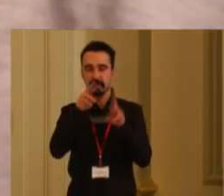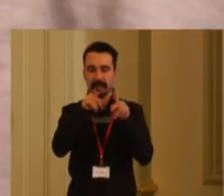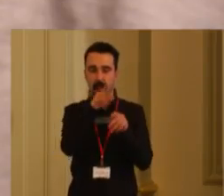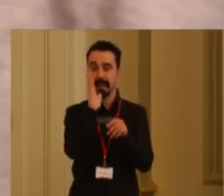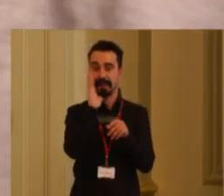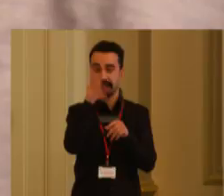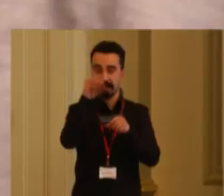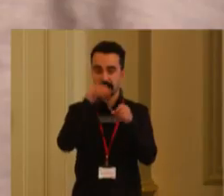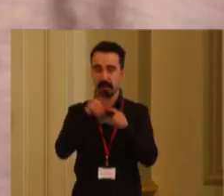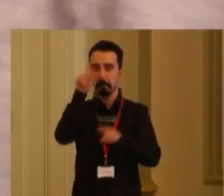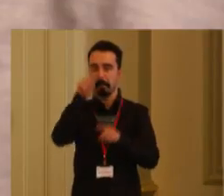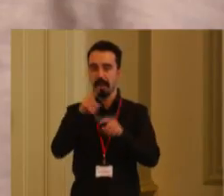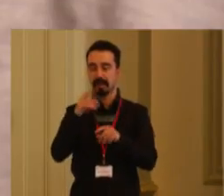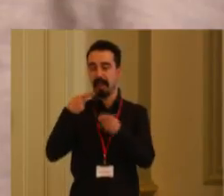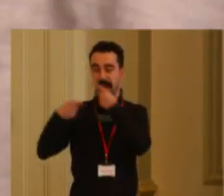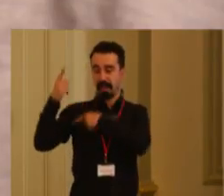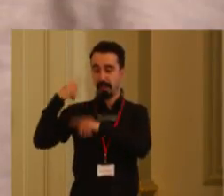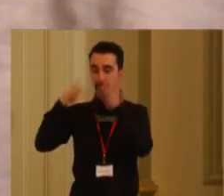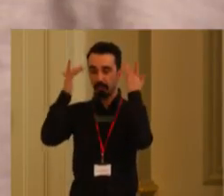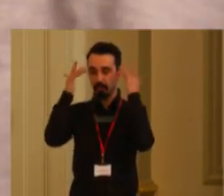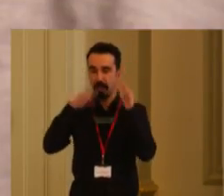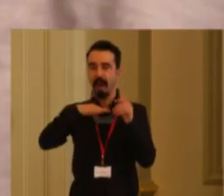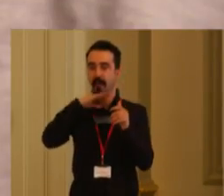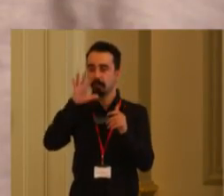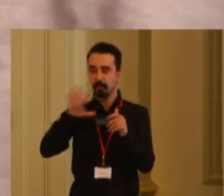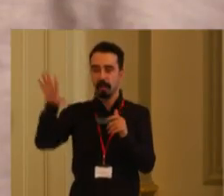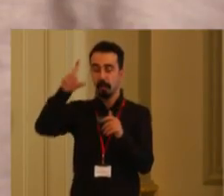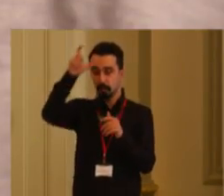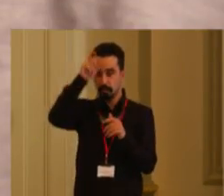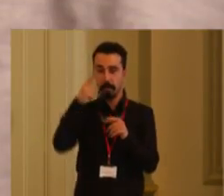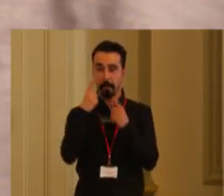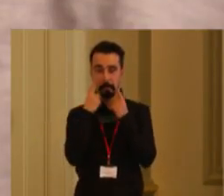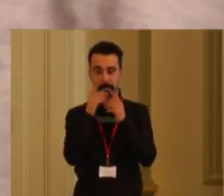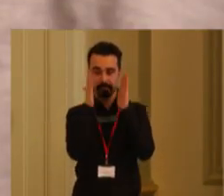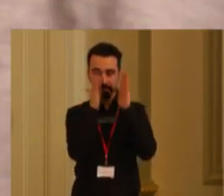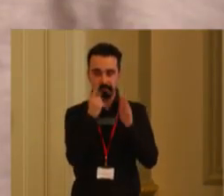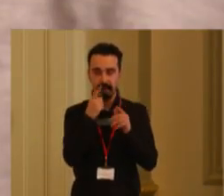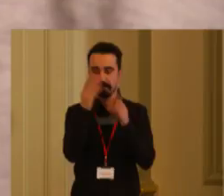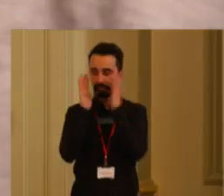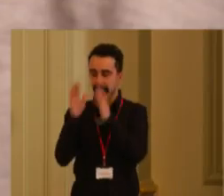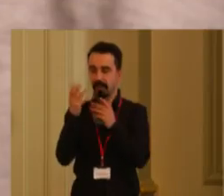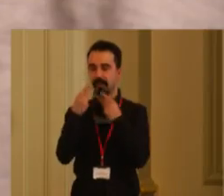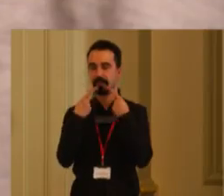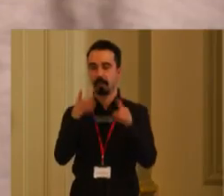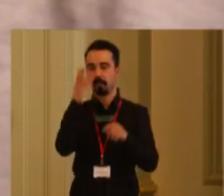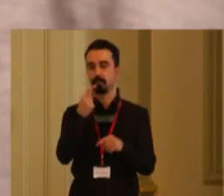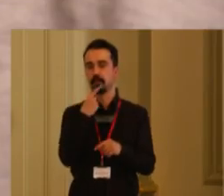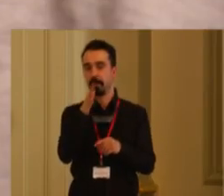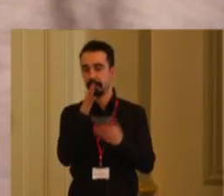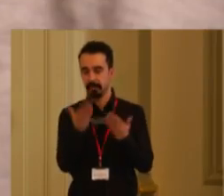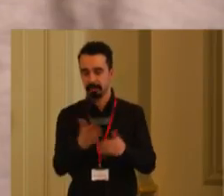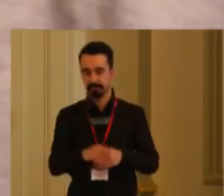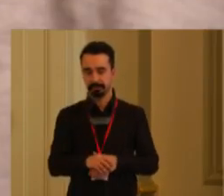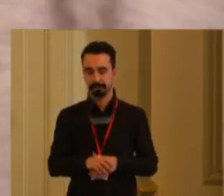identities being a reason for going different ways. Europe, Turkey, perspective towards Europe, perspective